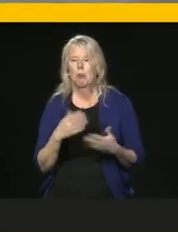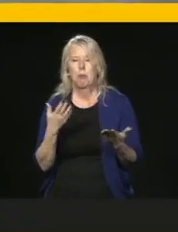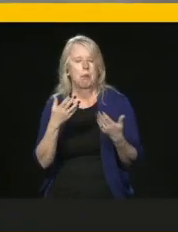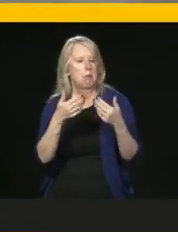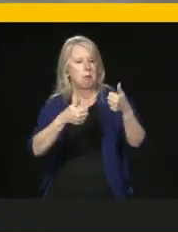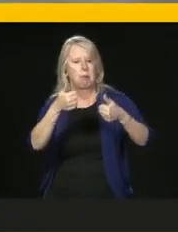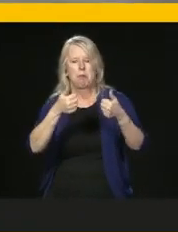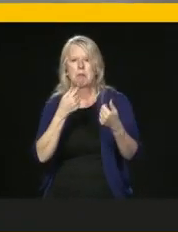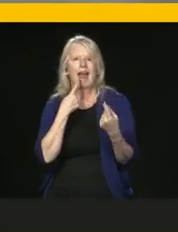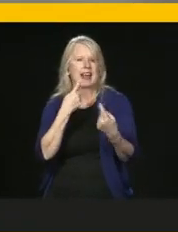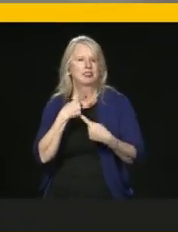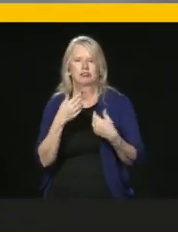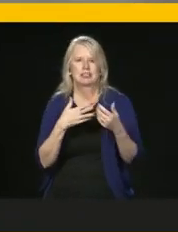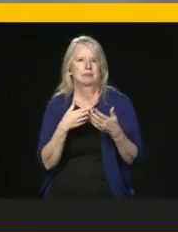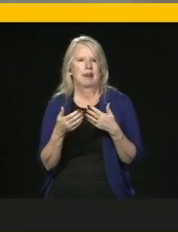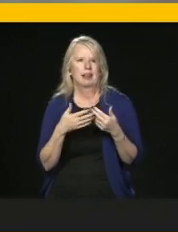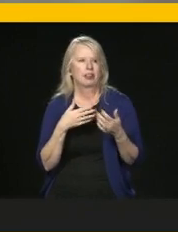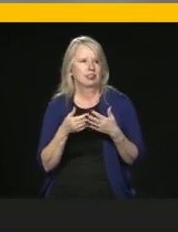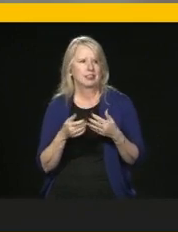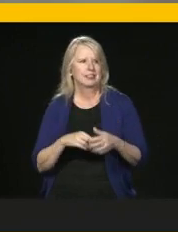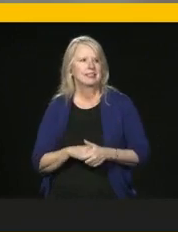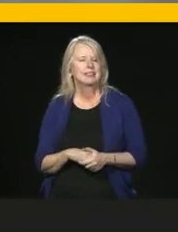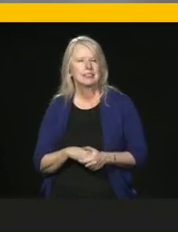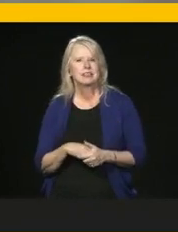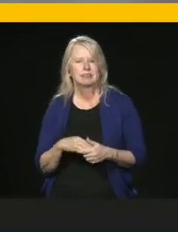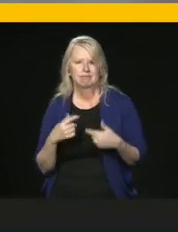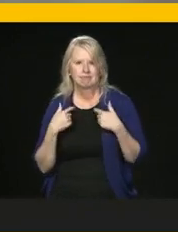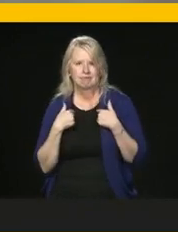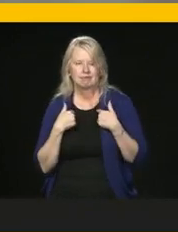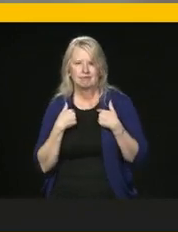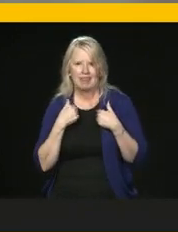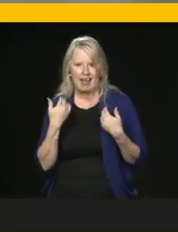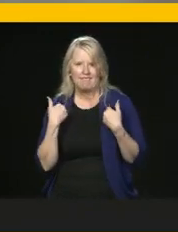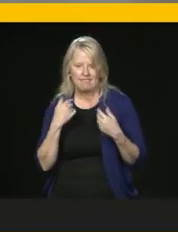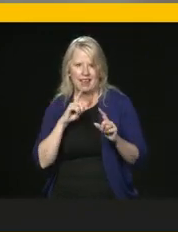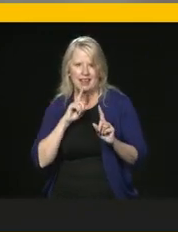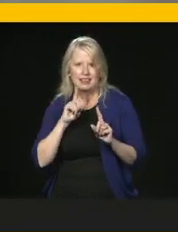moi. I have the answer. I, Christia.